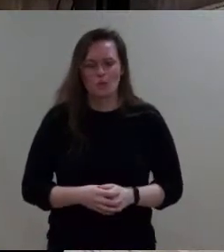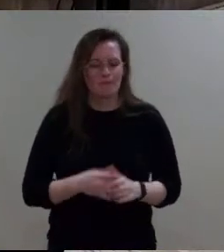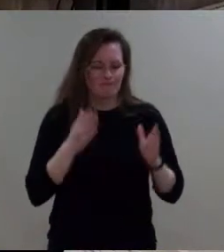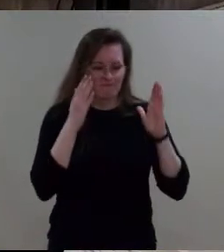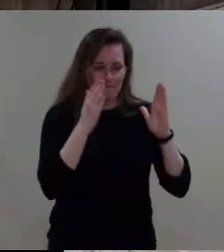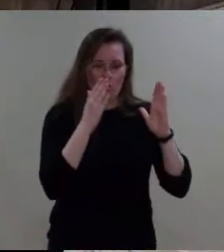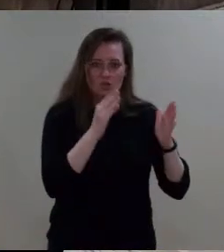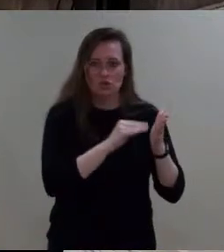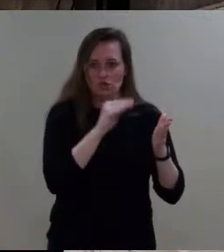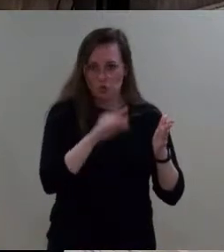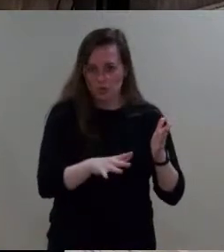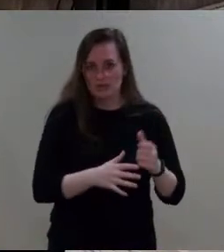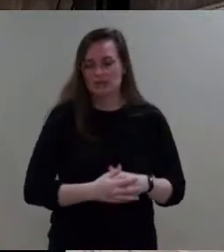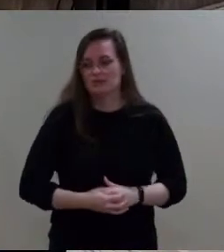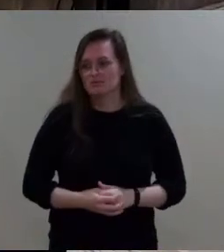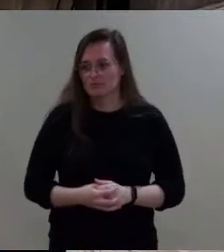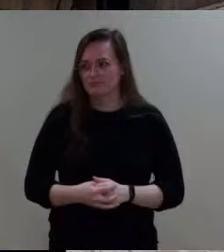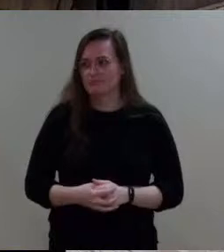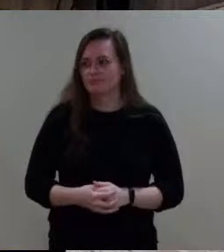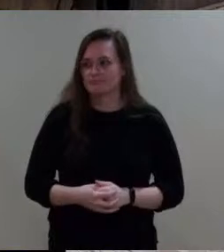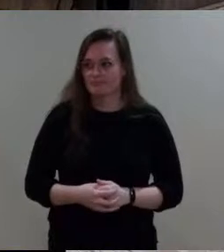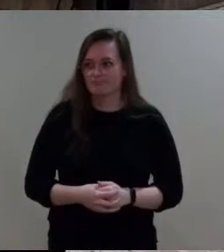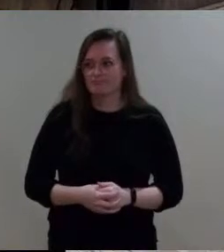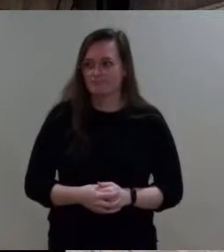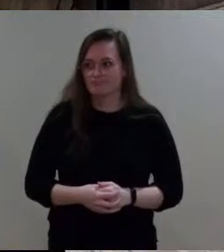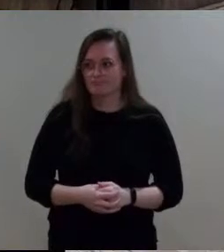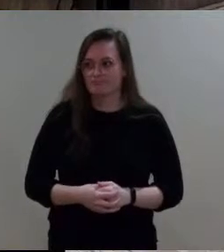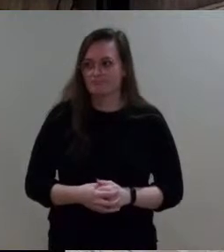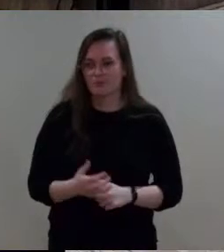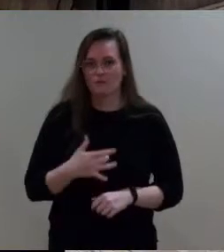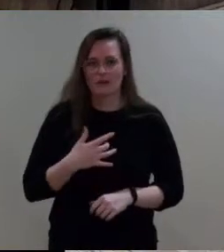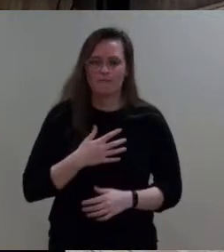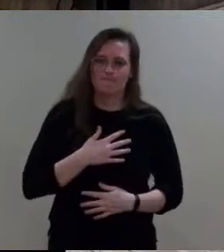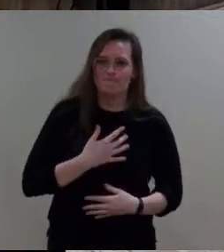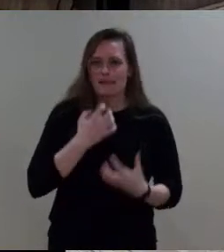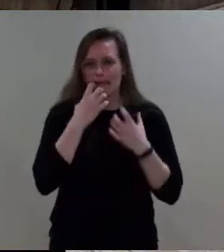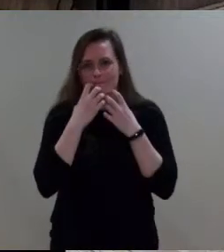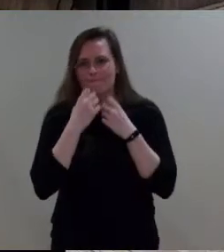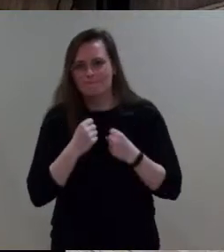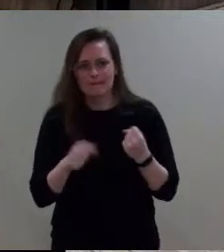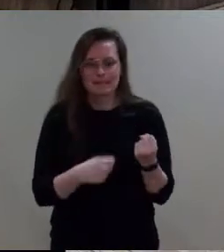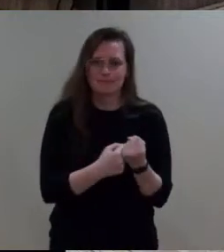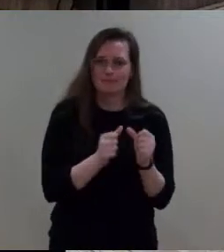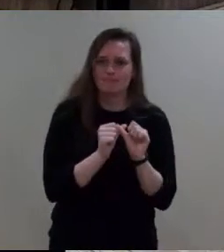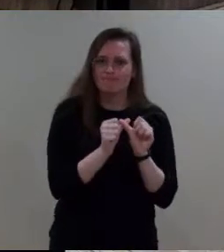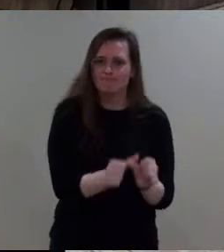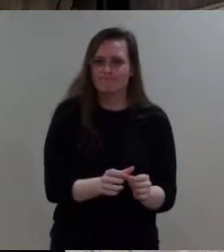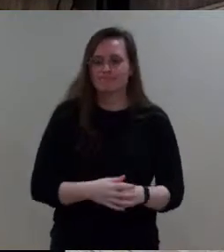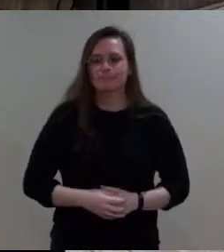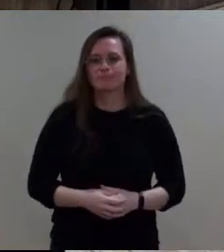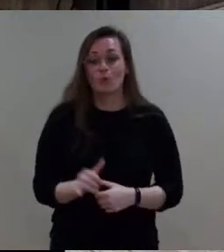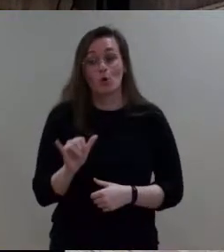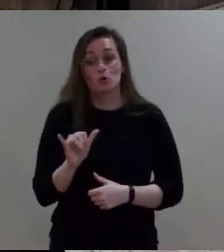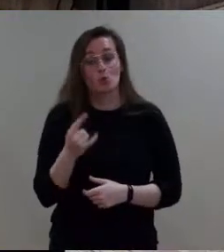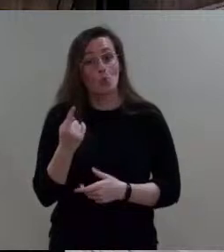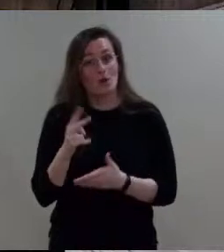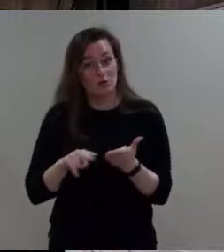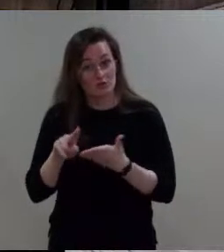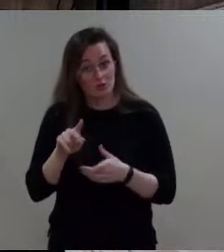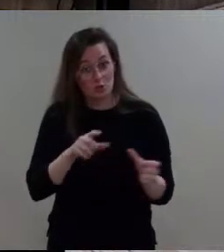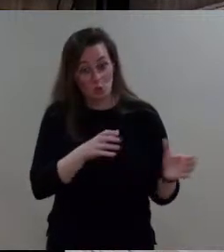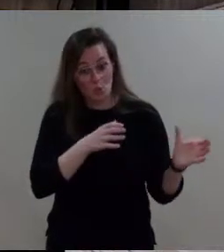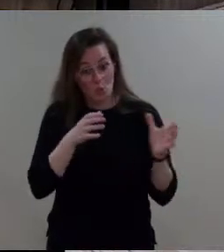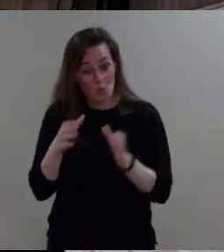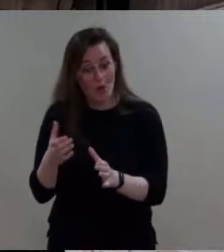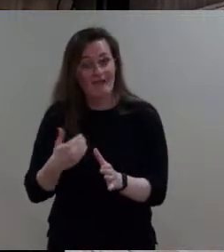about the students feeling the love and support. We then went to one of the universities. We had lunch there, but what they